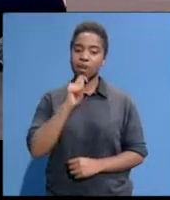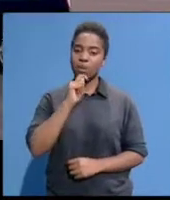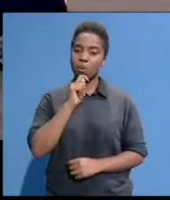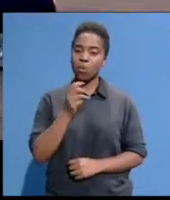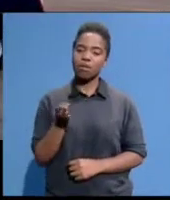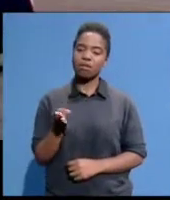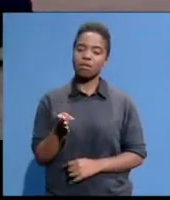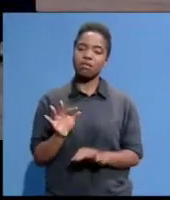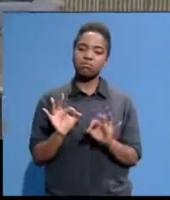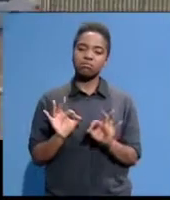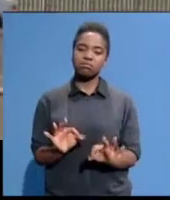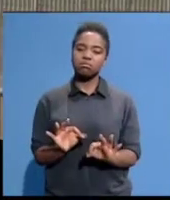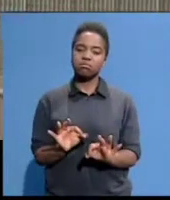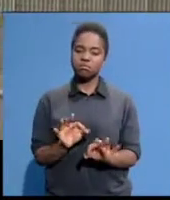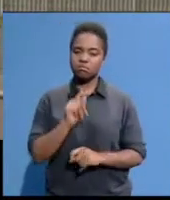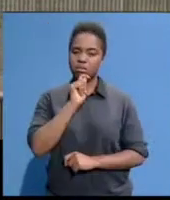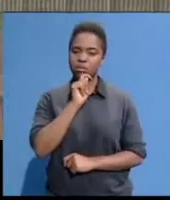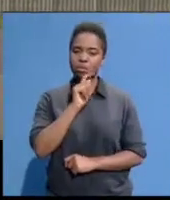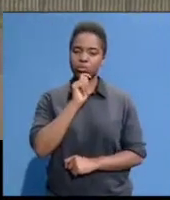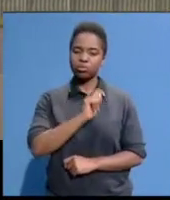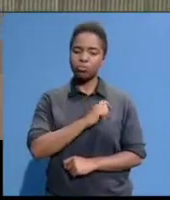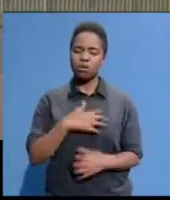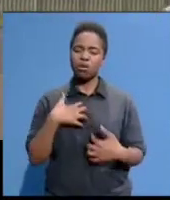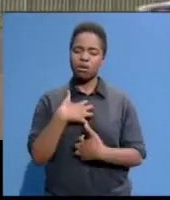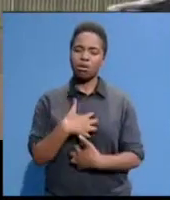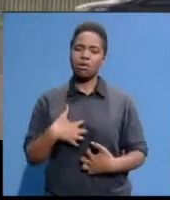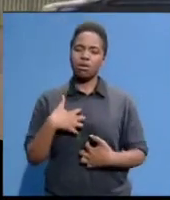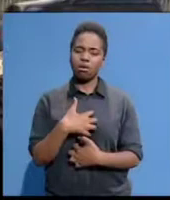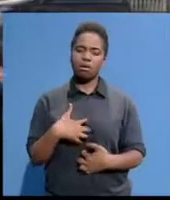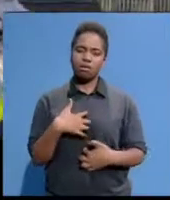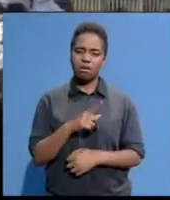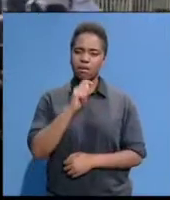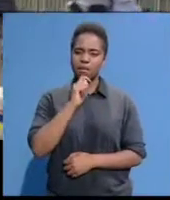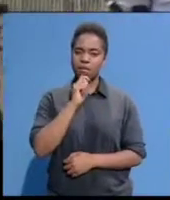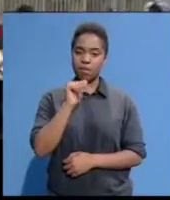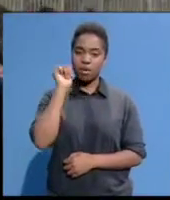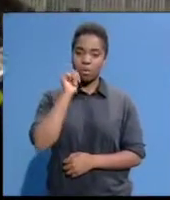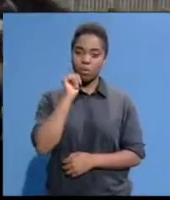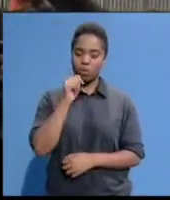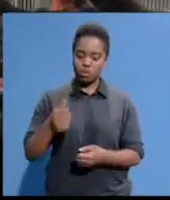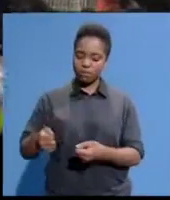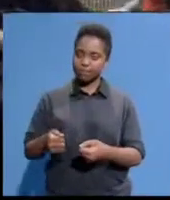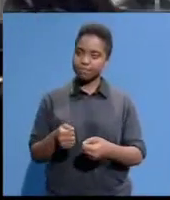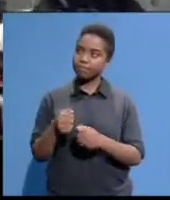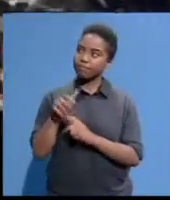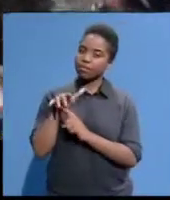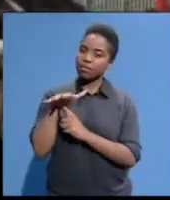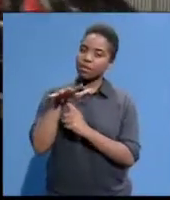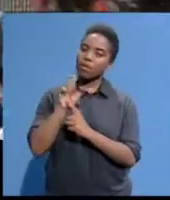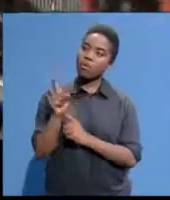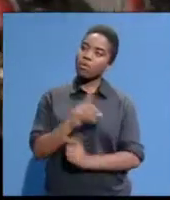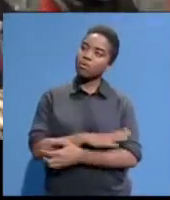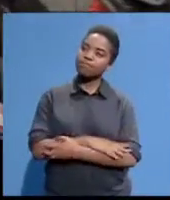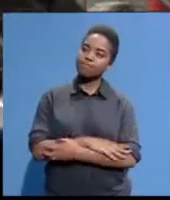what a fitting tribute. What a touching, emotional and symbolic moment when Tata's casket was put in the plane and we all watched as